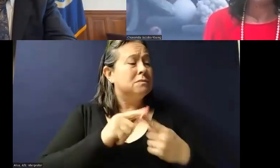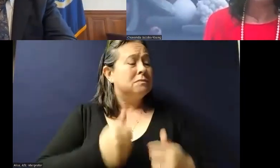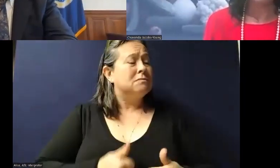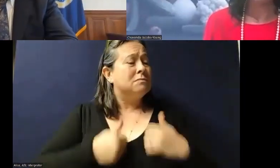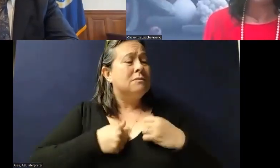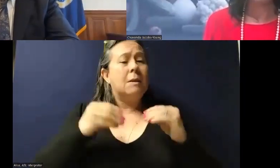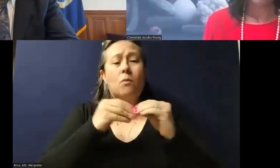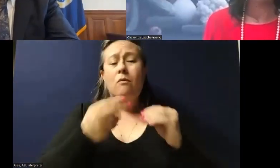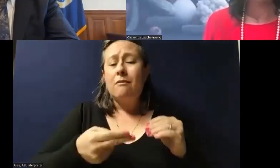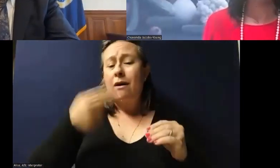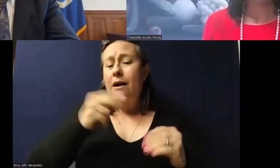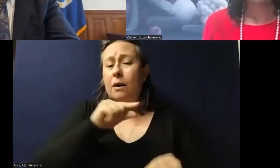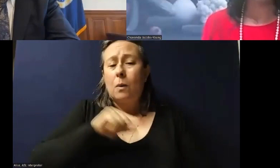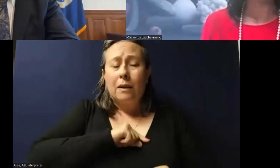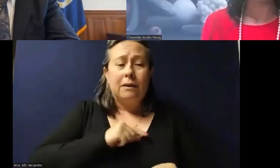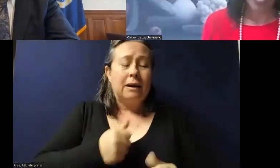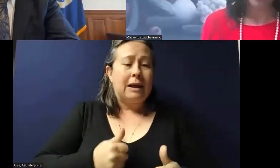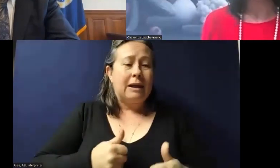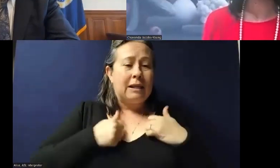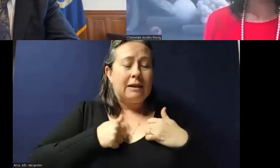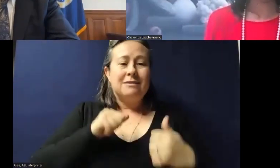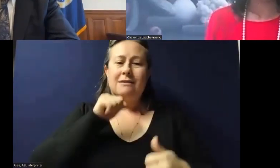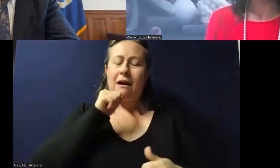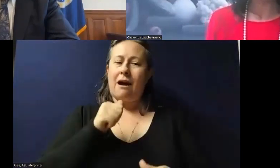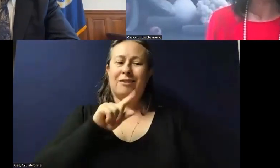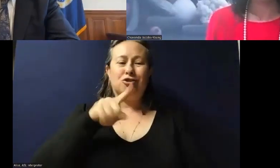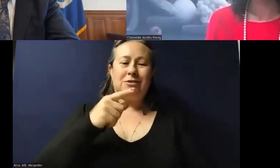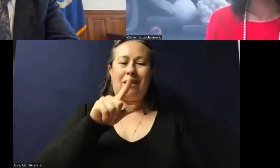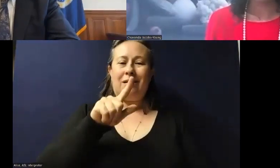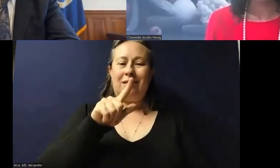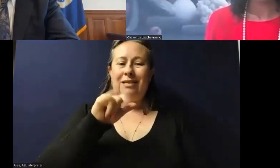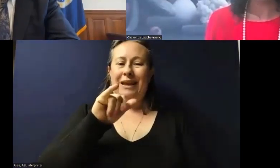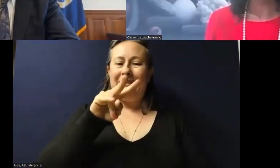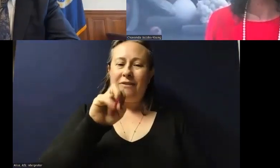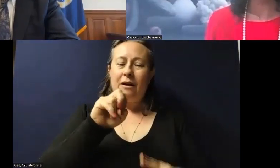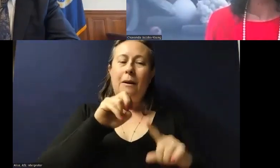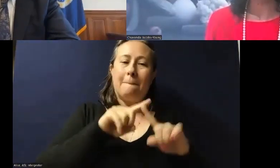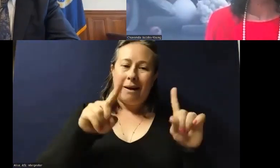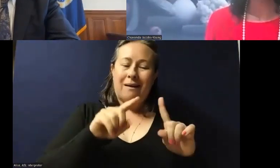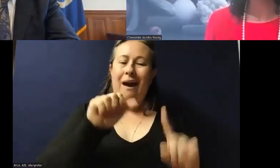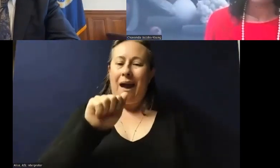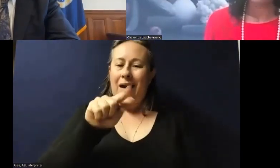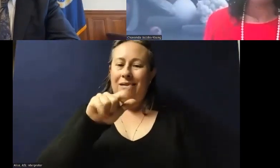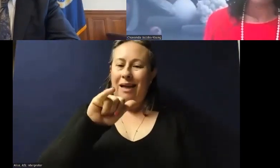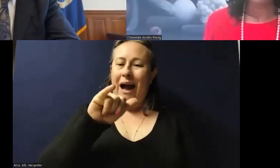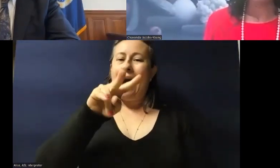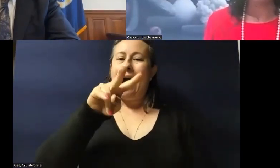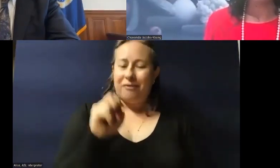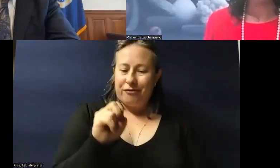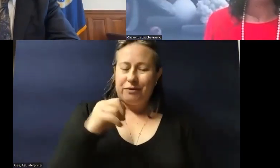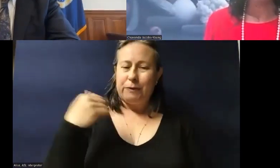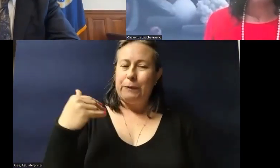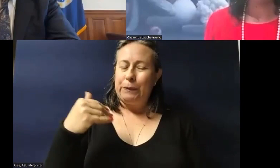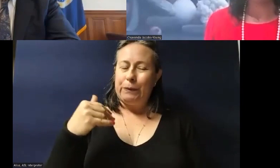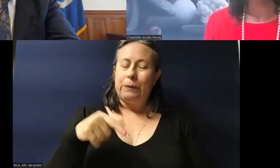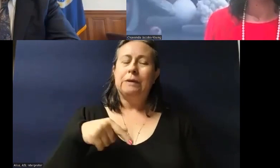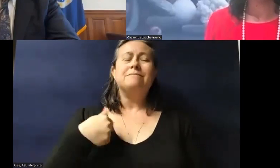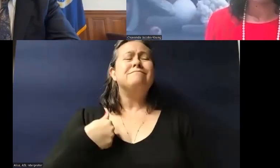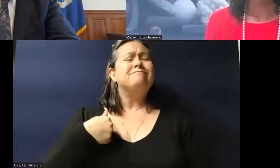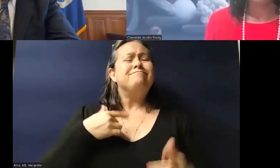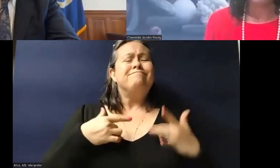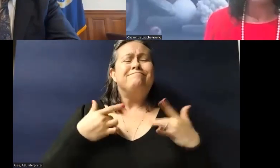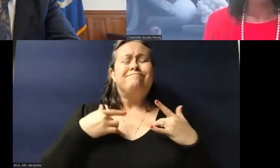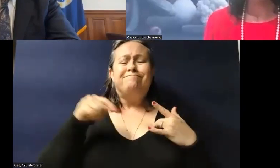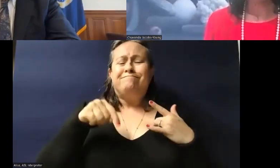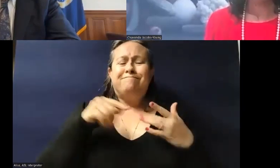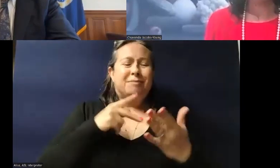So not just be alive, but be alive. And I'm really excited about the initiative. I'm so